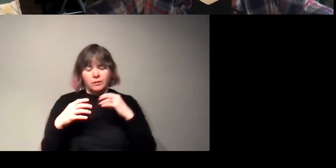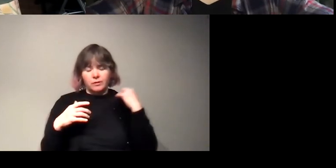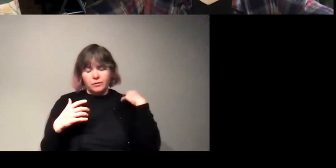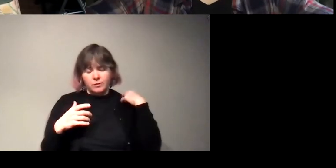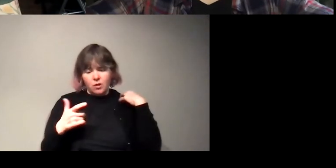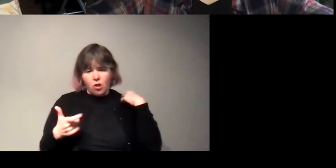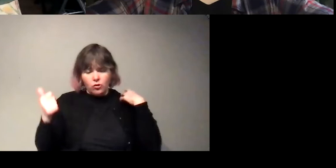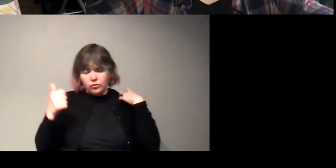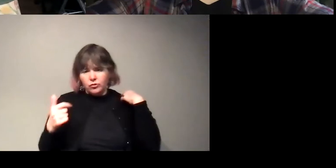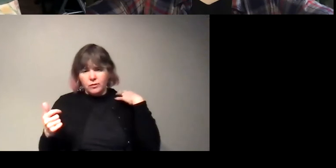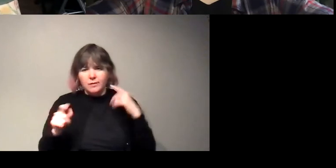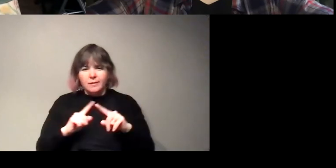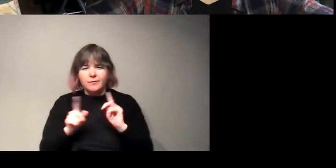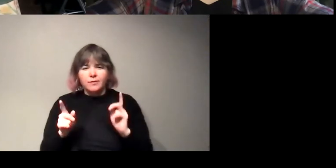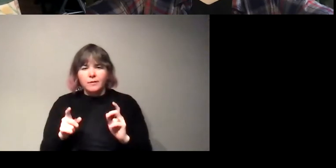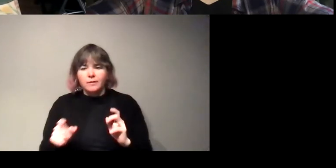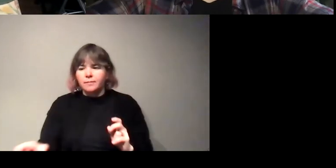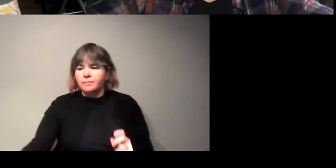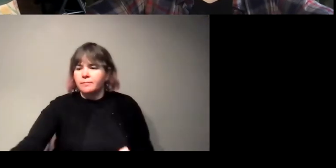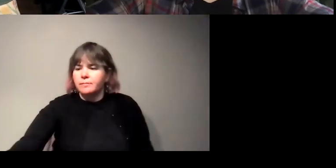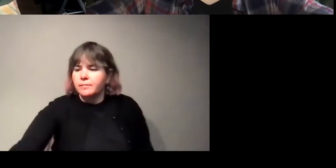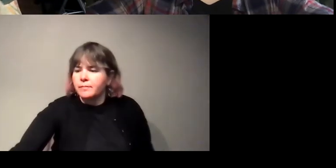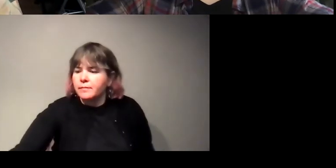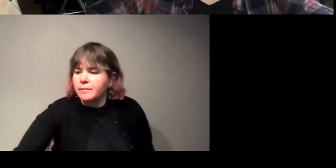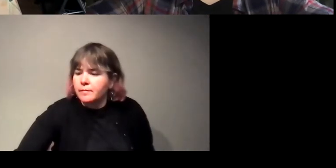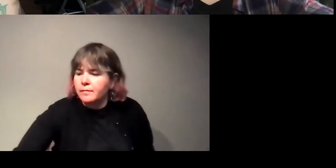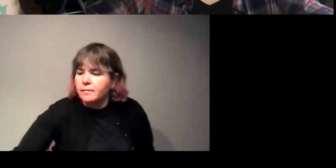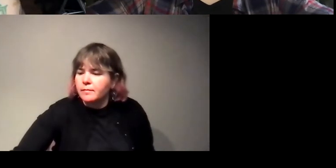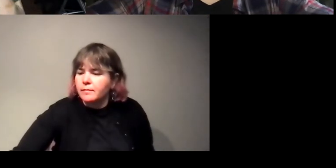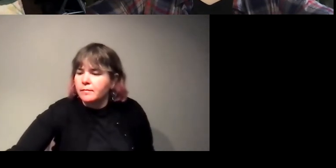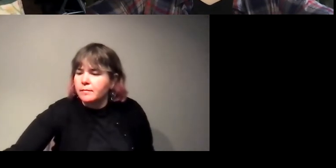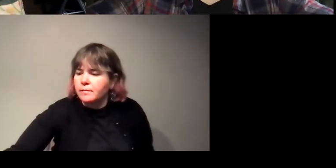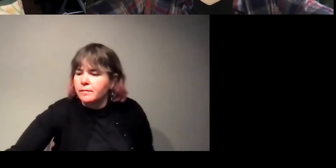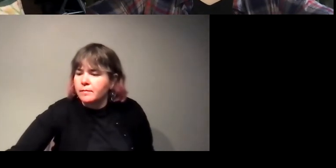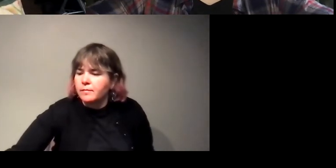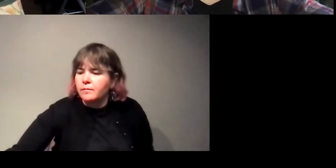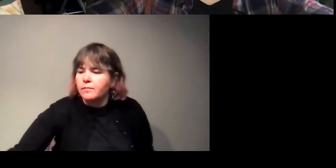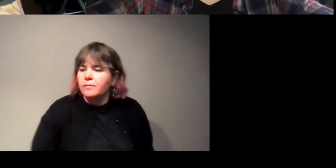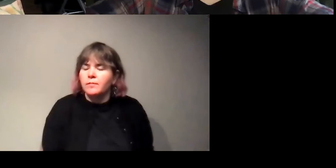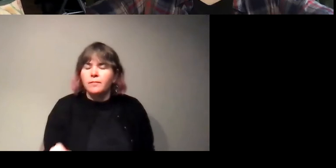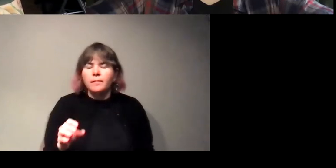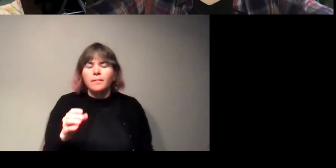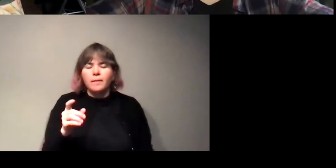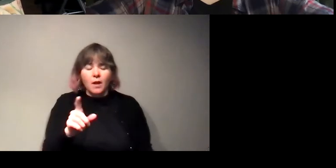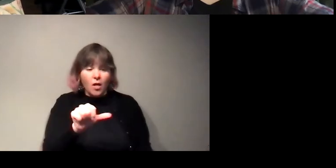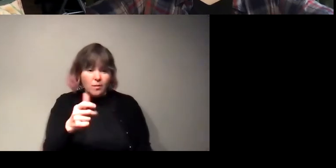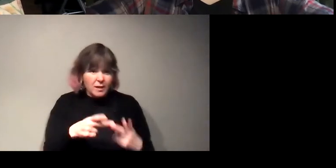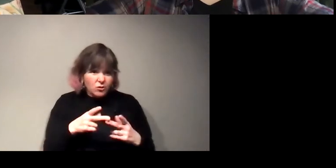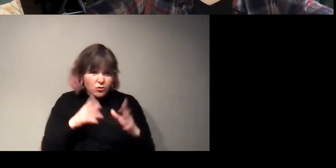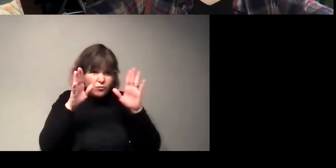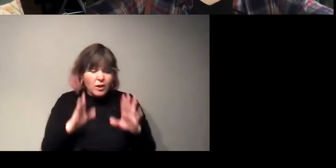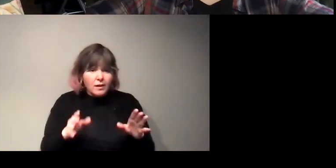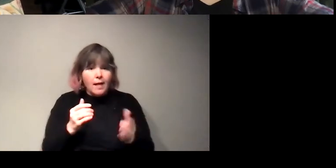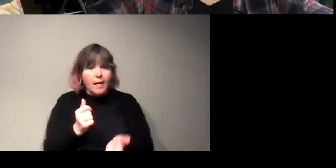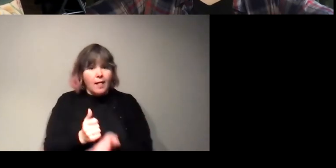different, they're longer lasting or infinite variables where bison do great and they help the